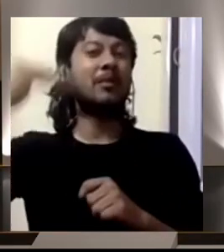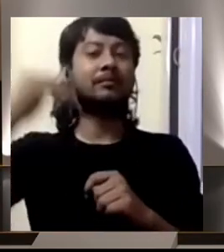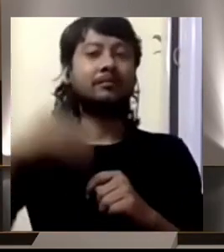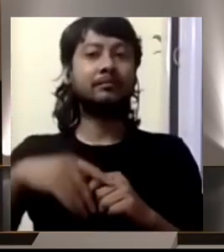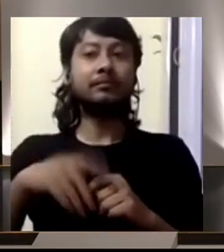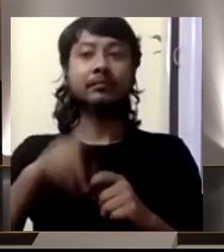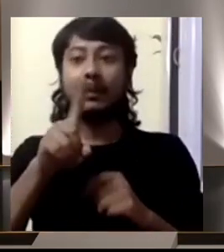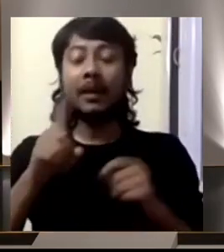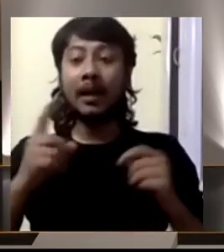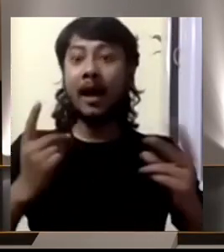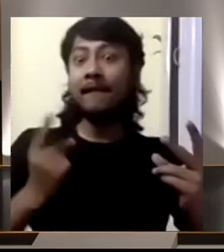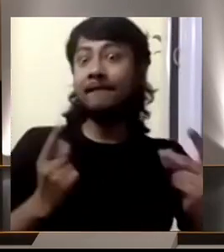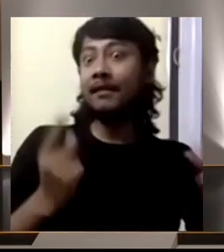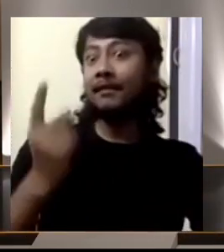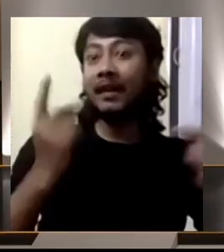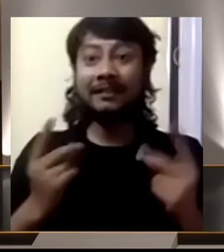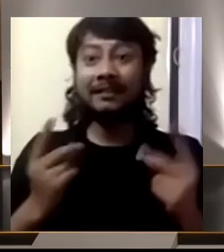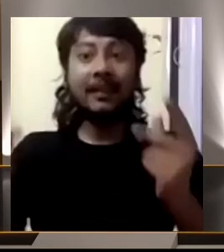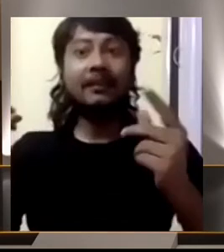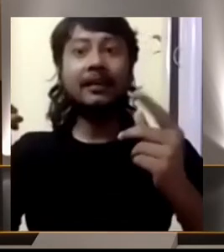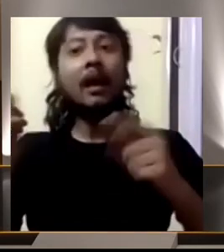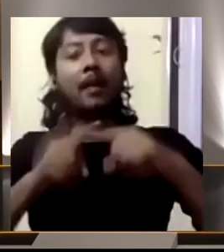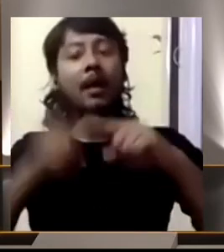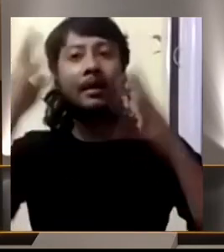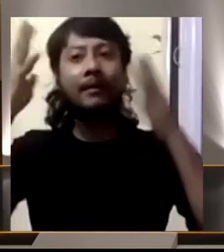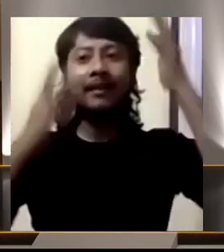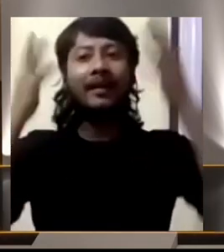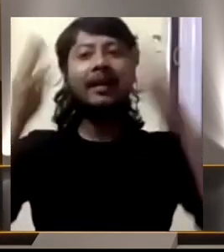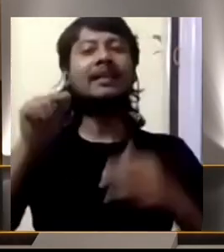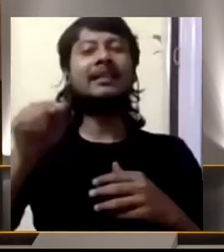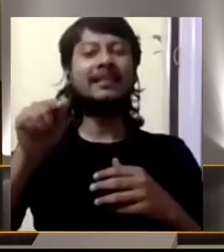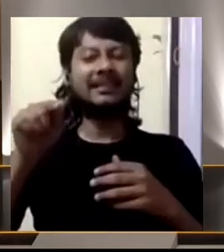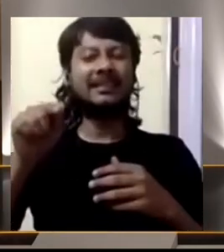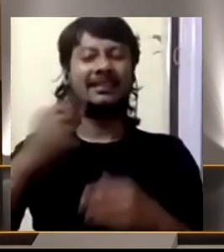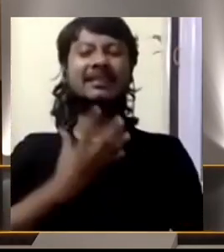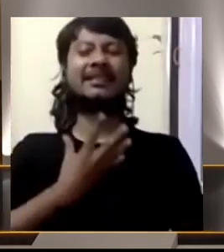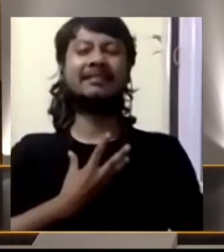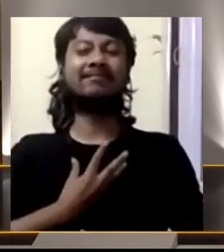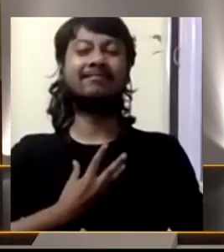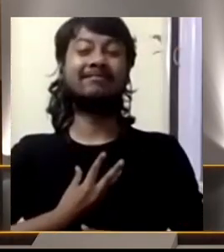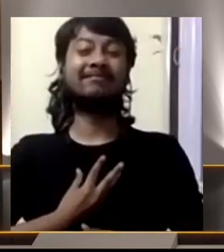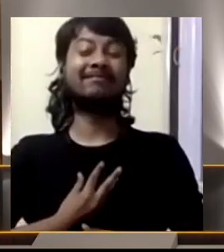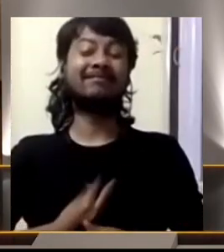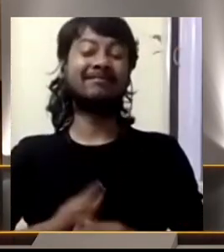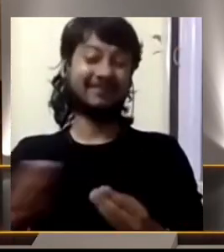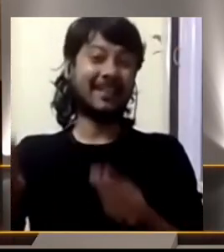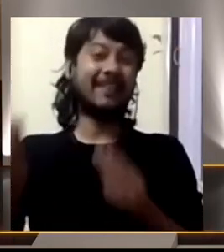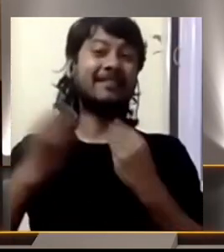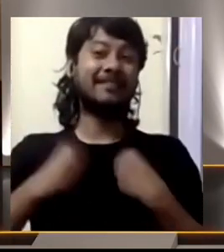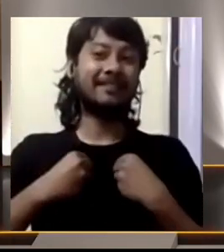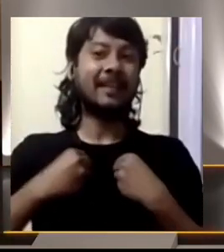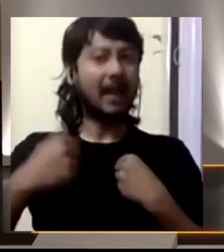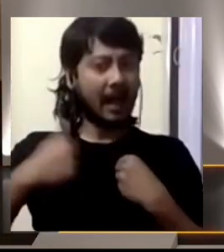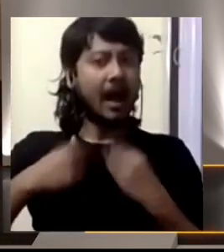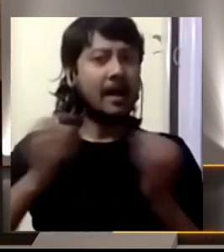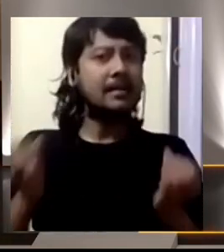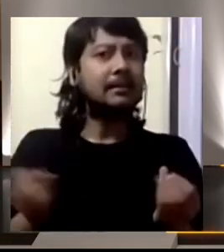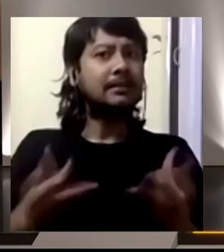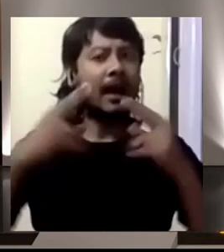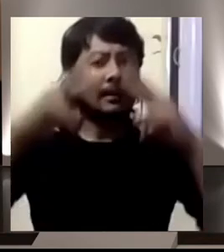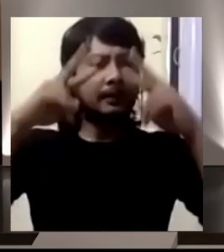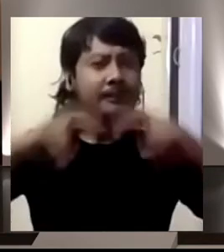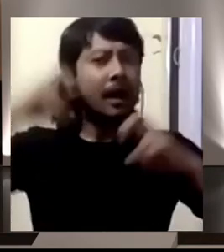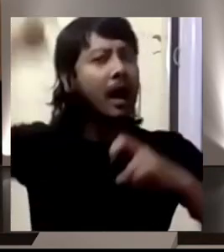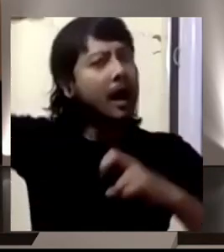does not equate to happiness. And as I began to study the brain, I began to see how this hurry and